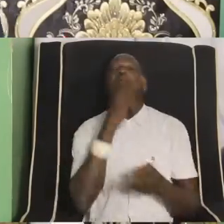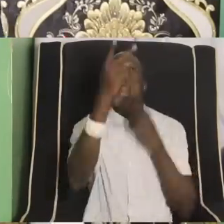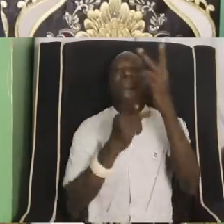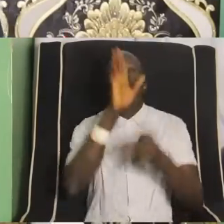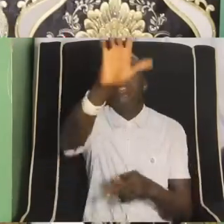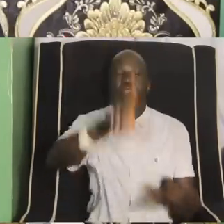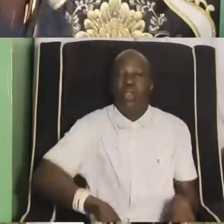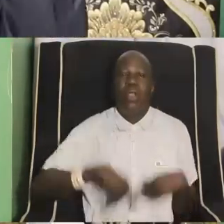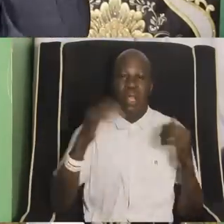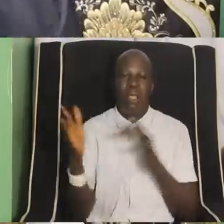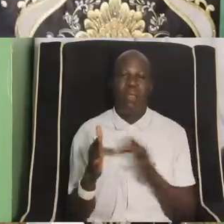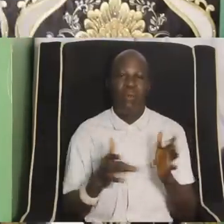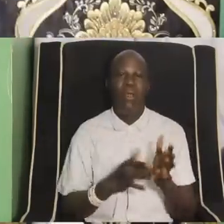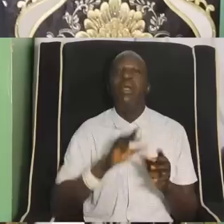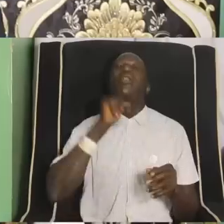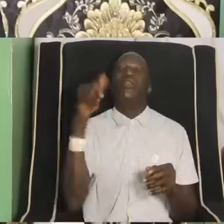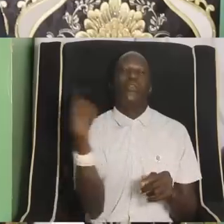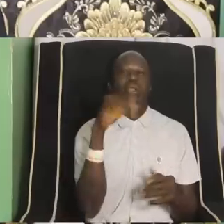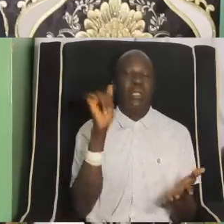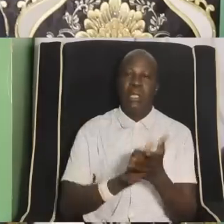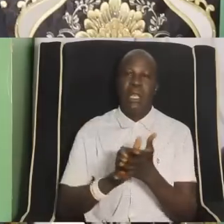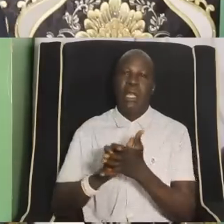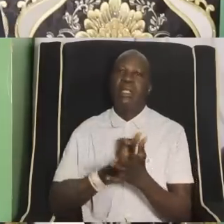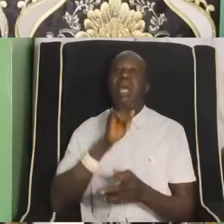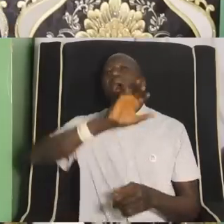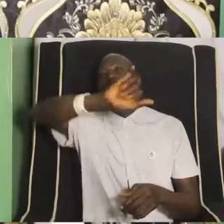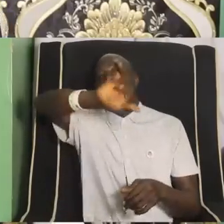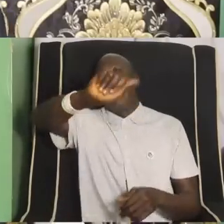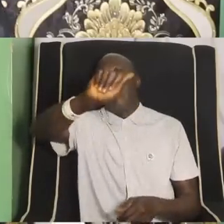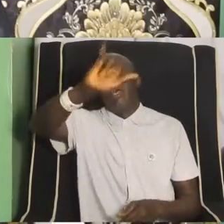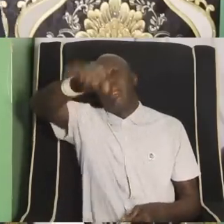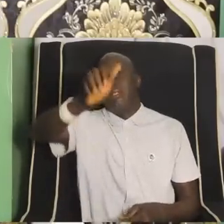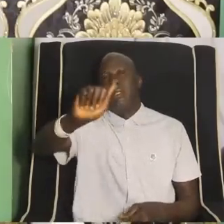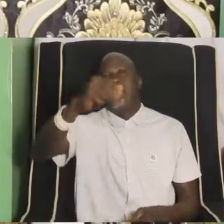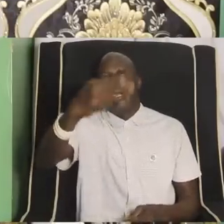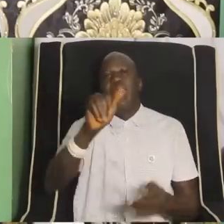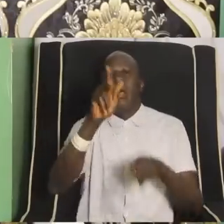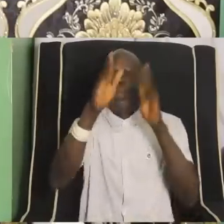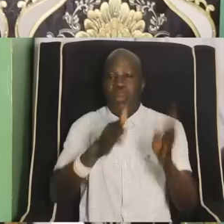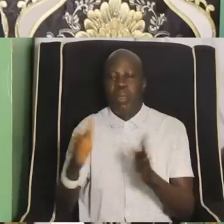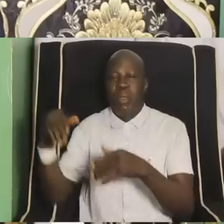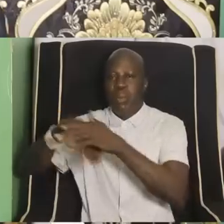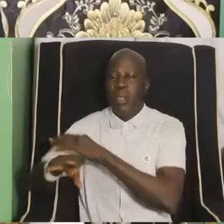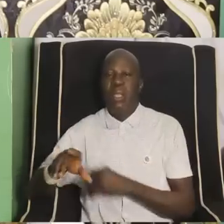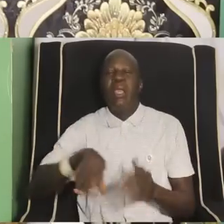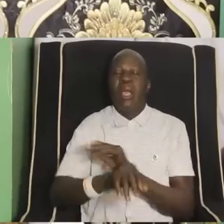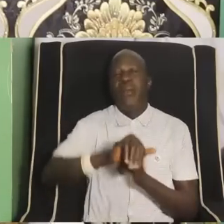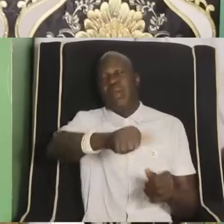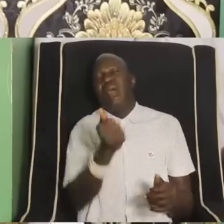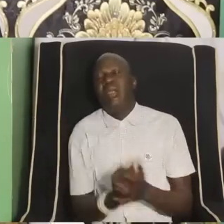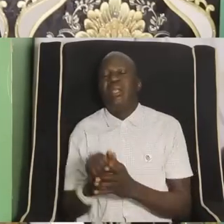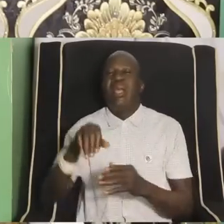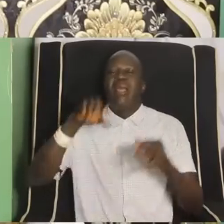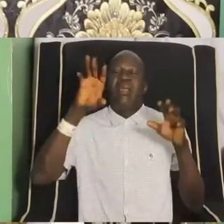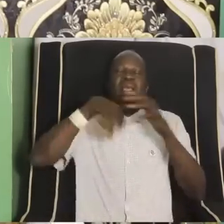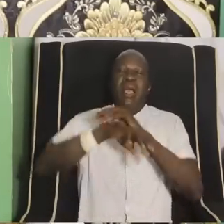you. Amen. Not only that. Aja. Get prepared. Need Nezina Event Center. As